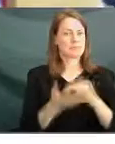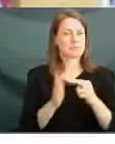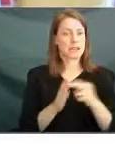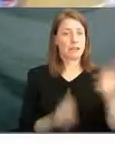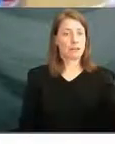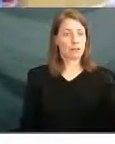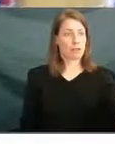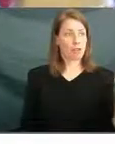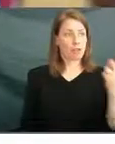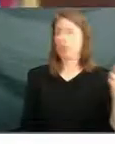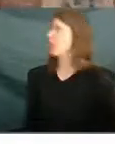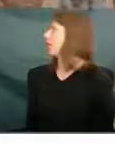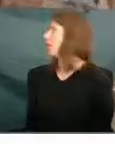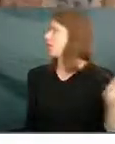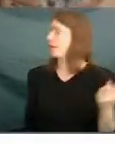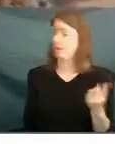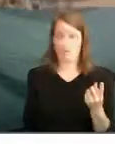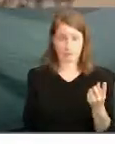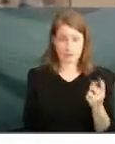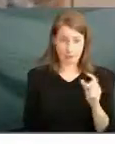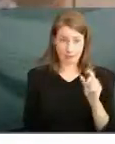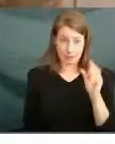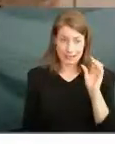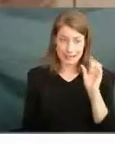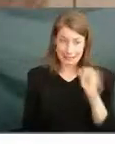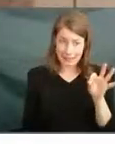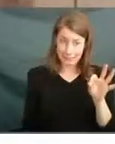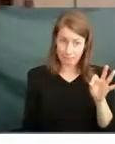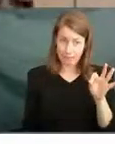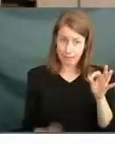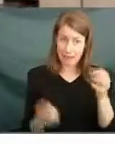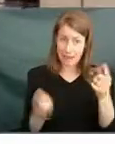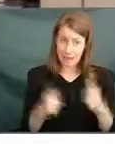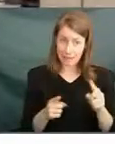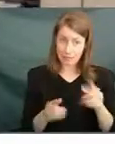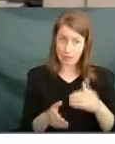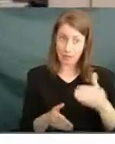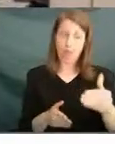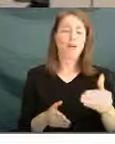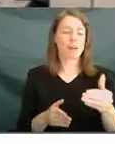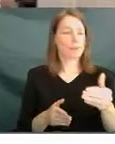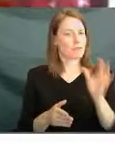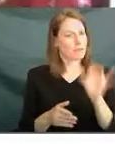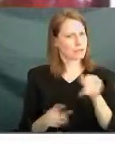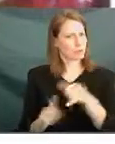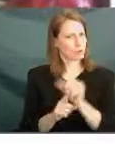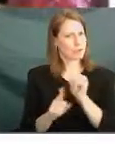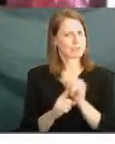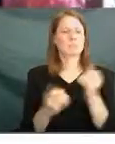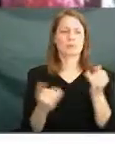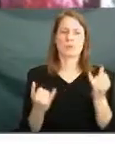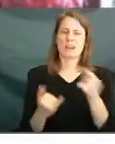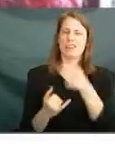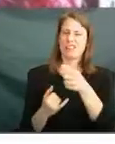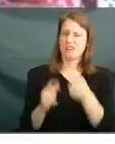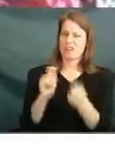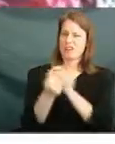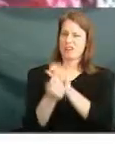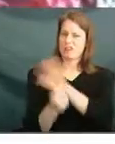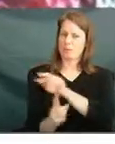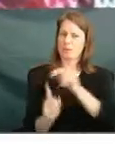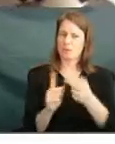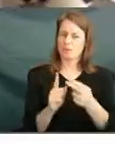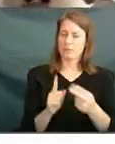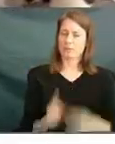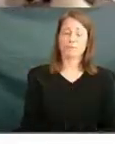Anti-bullying is seen as part of general education and is integrated into the weekly curriculum. We spent a unit where they wrote down compliments. It was part of